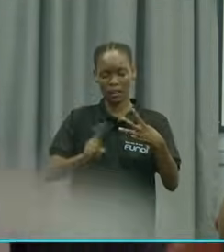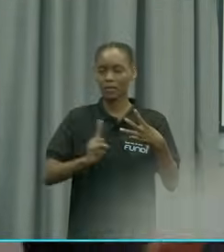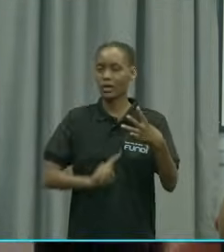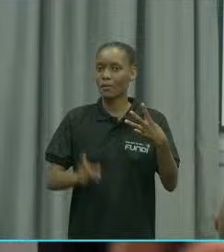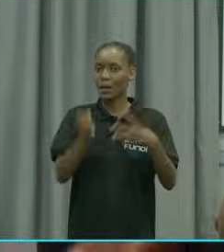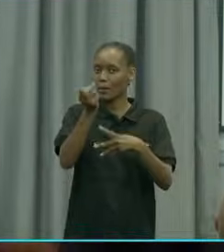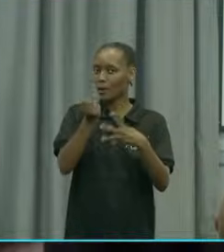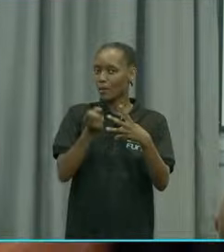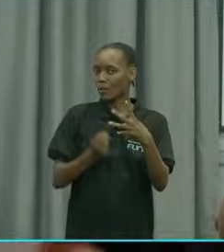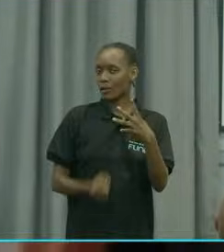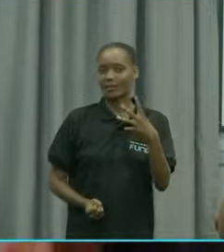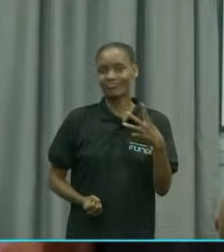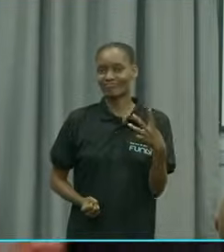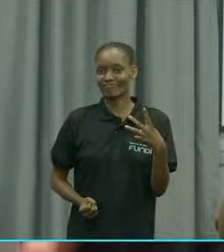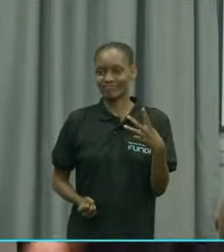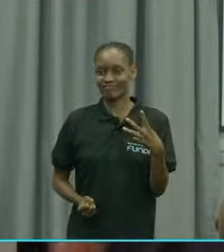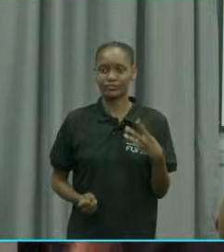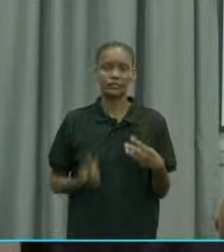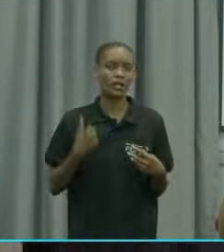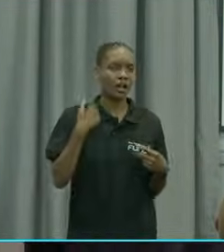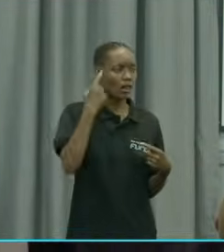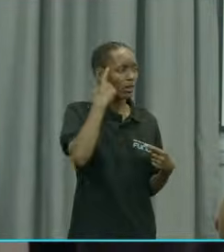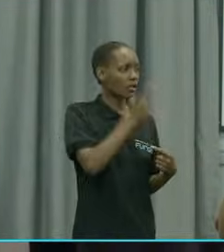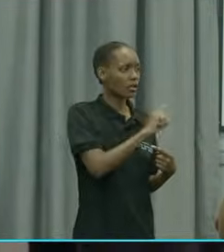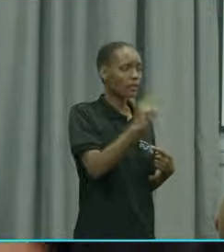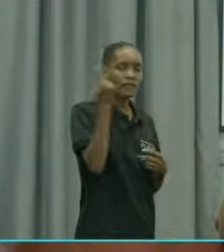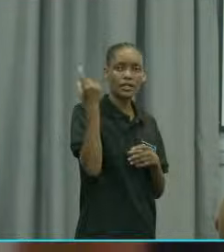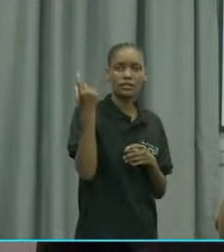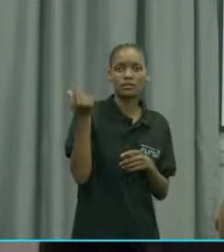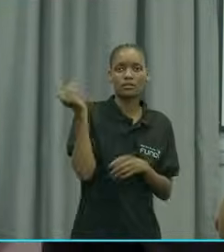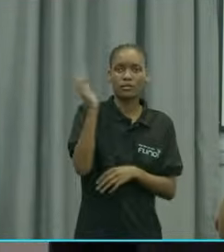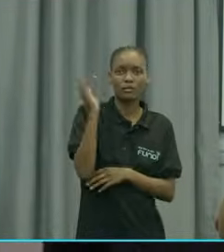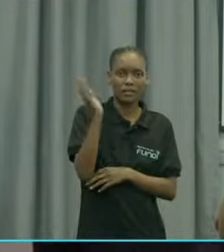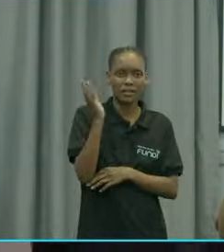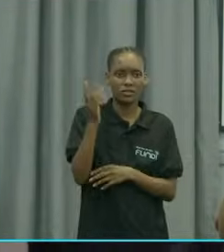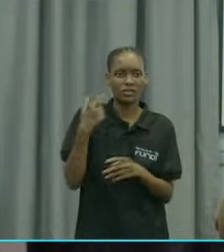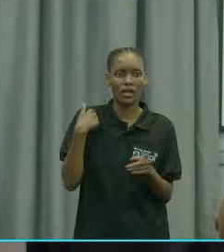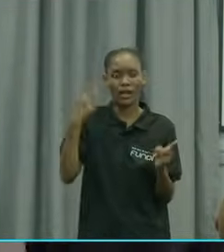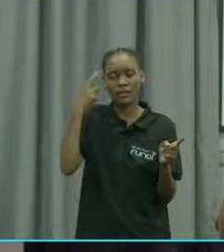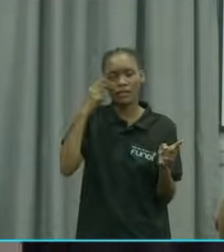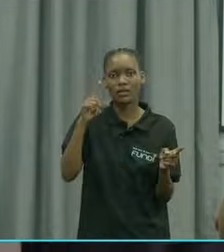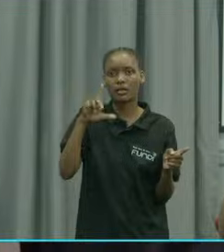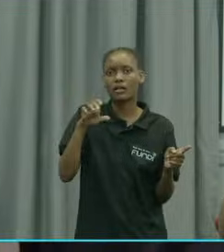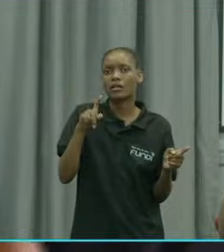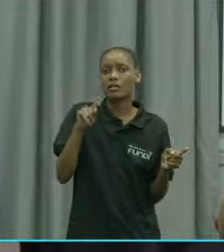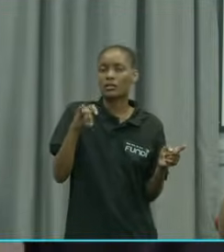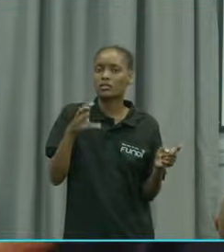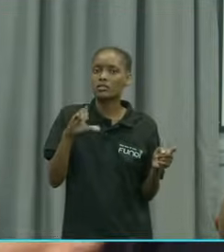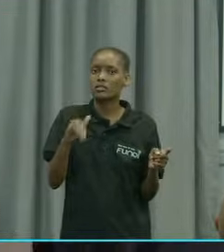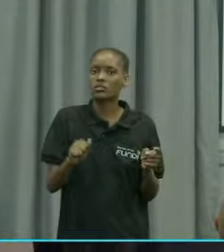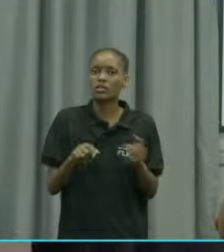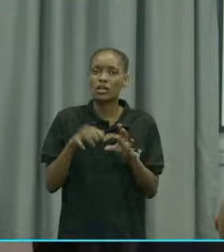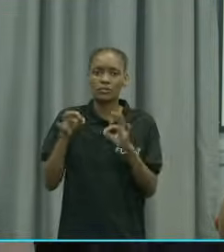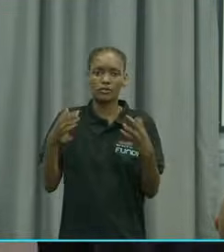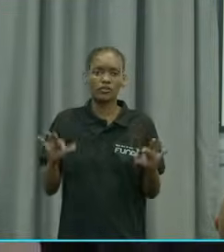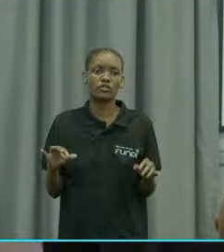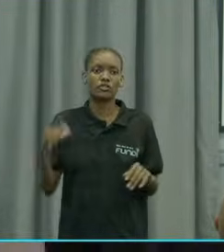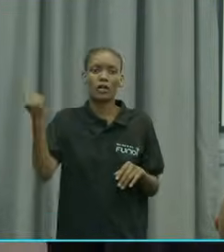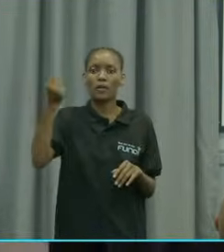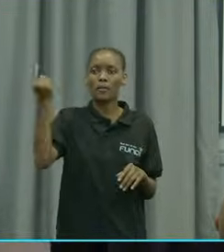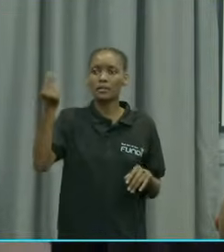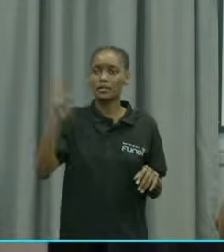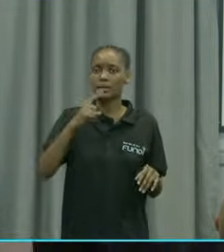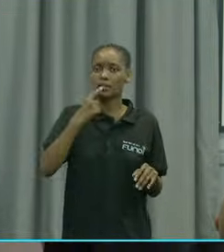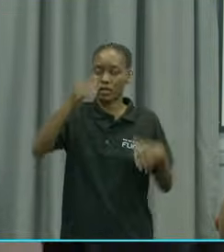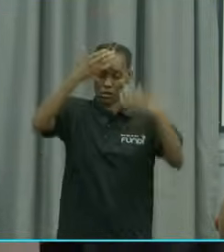Not long here, I think in the first presentation, it was mentioned, I think Letitia was talking to that. The principal said, I don't know what to do with this